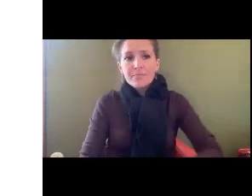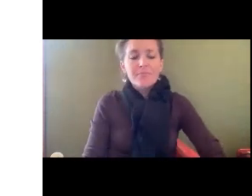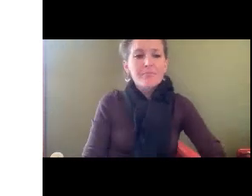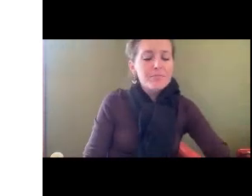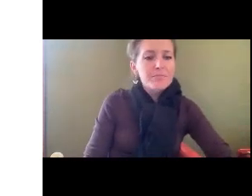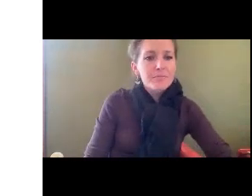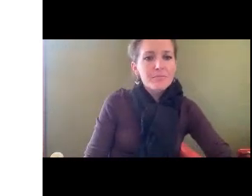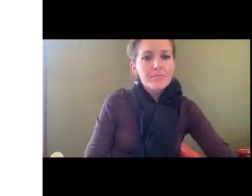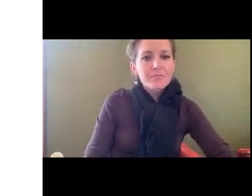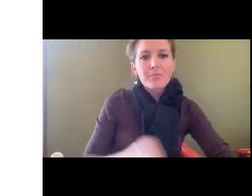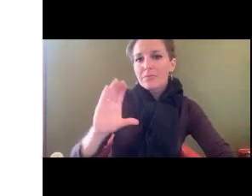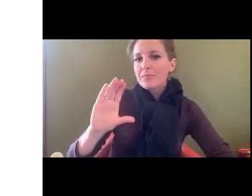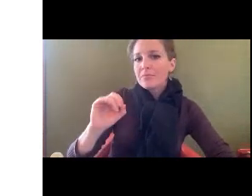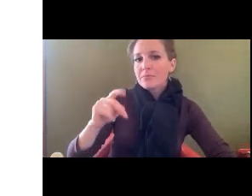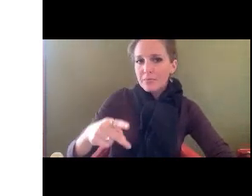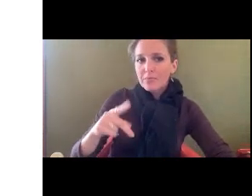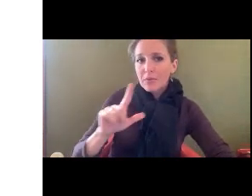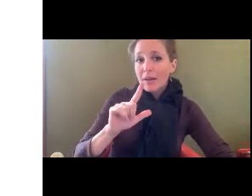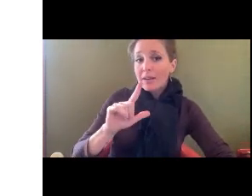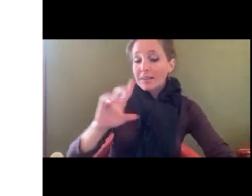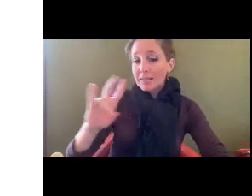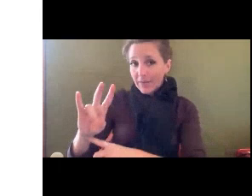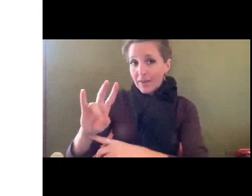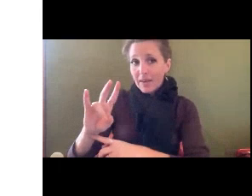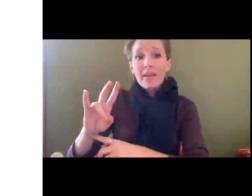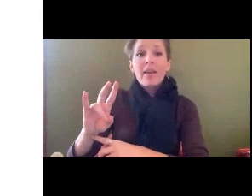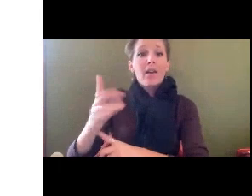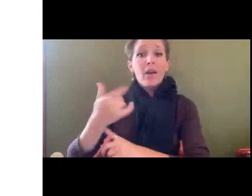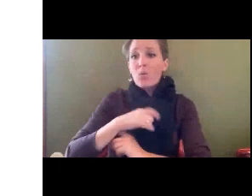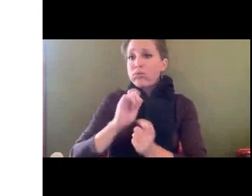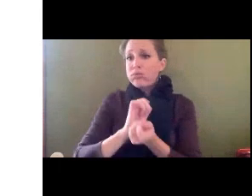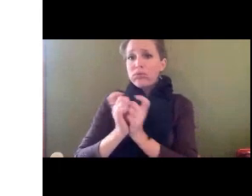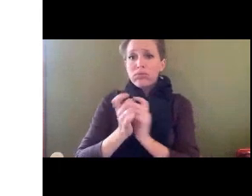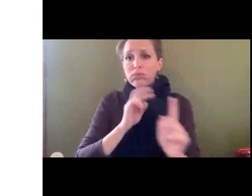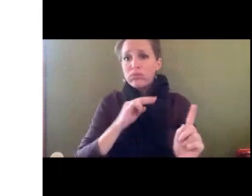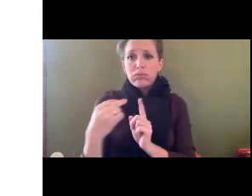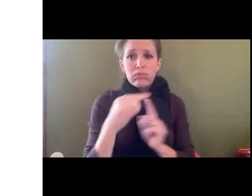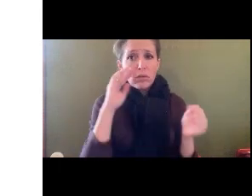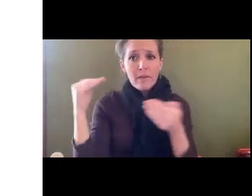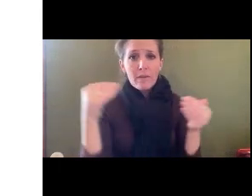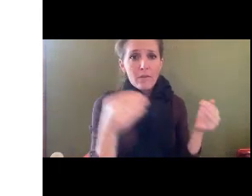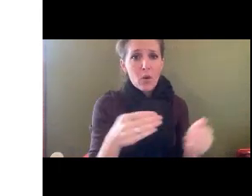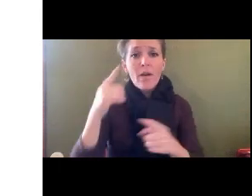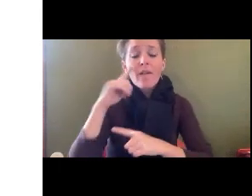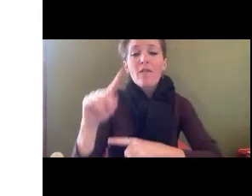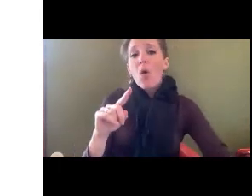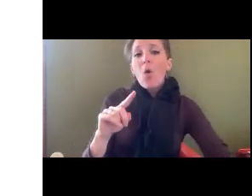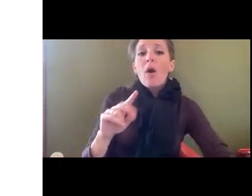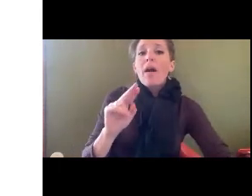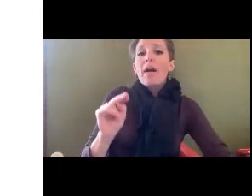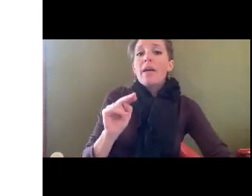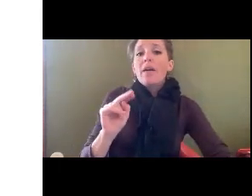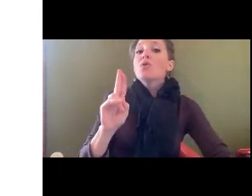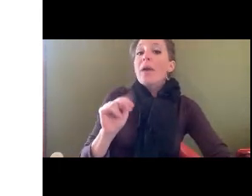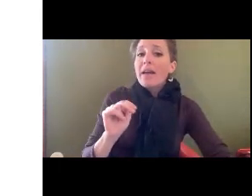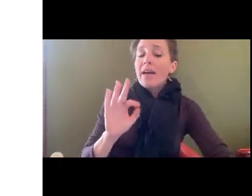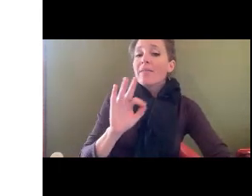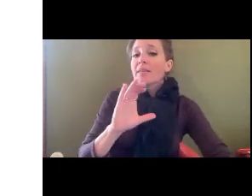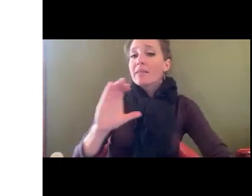At COP27, parties made a huge advance in shifting focus of the UNFCCC ag work to implementing